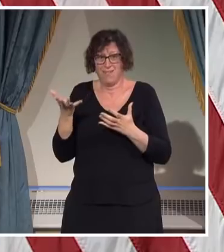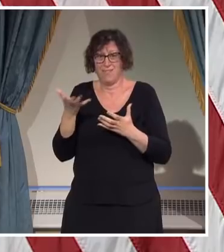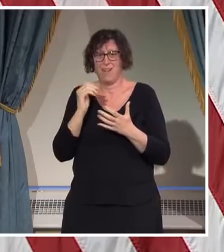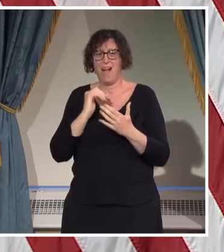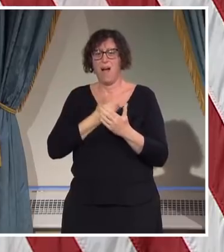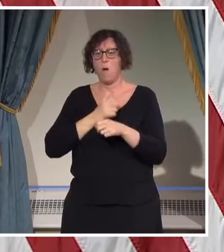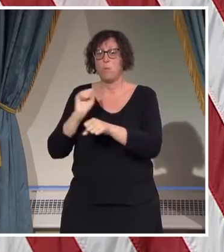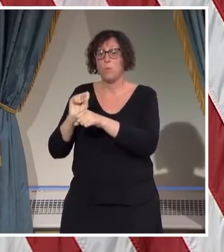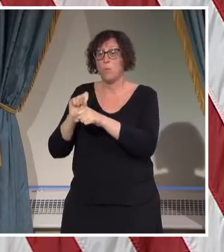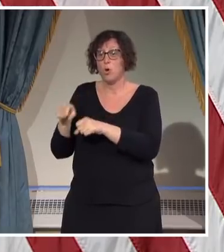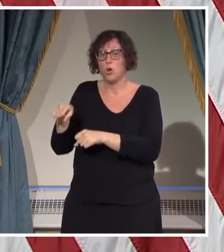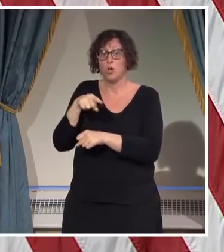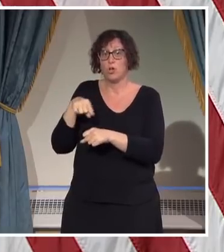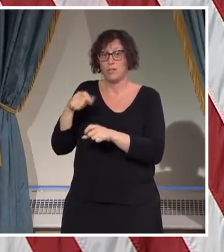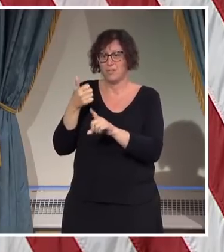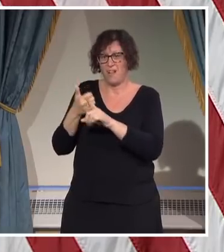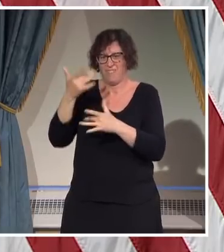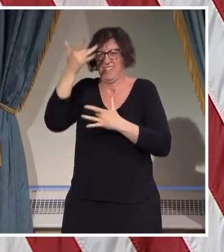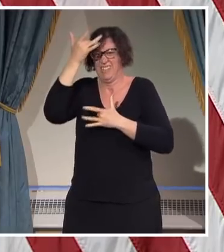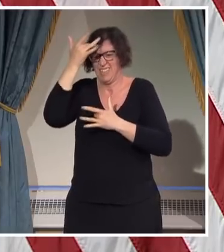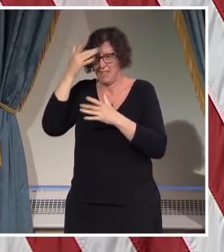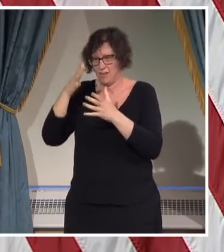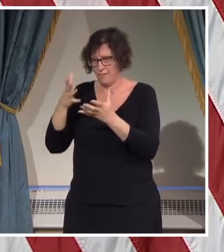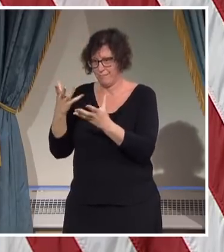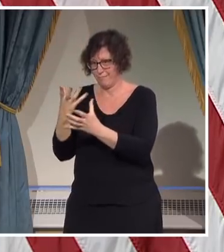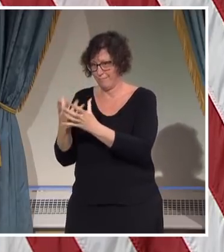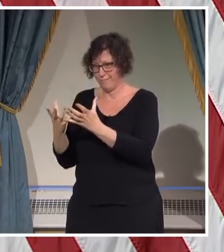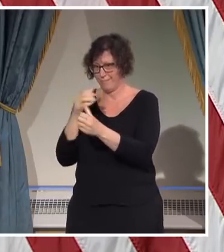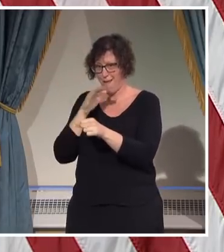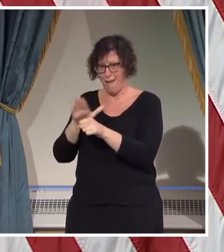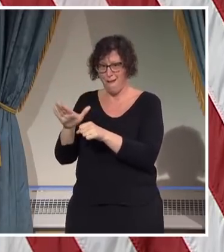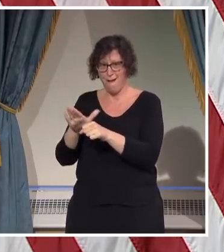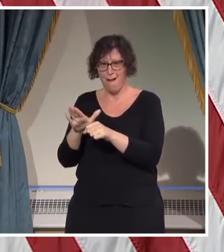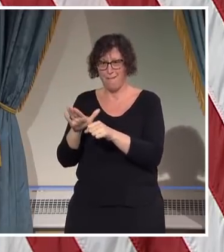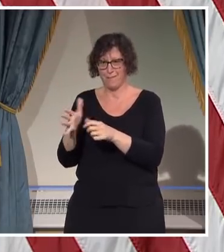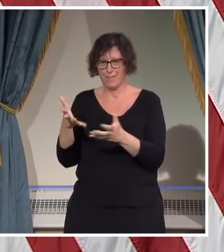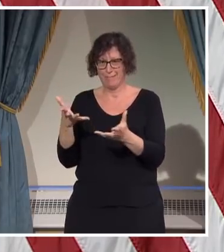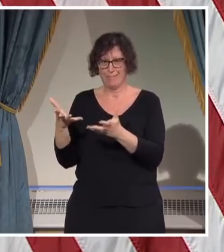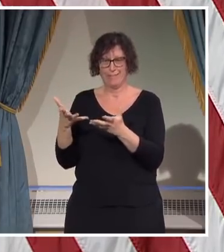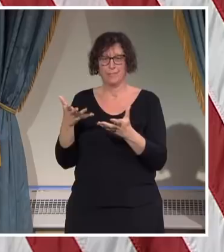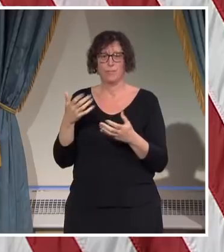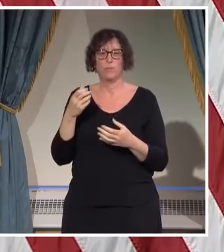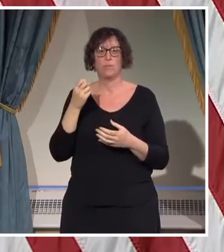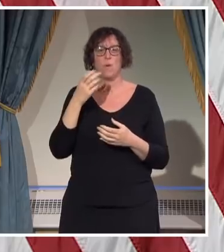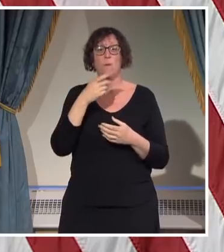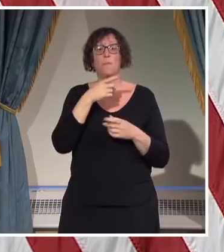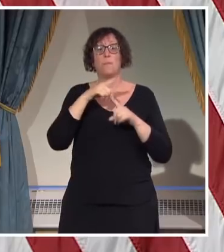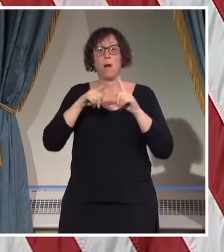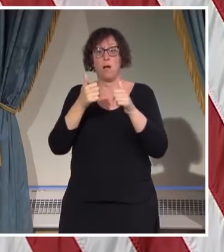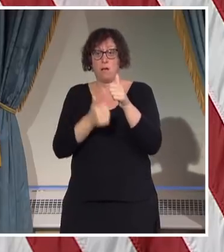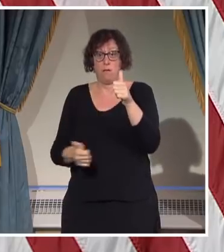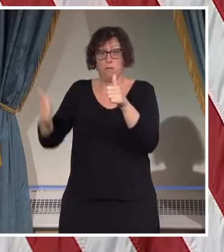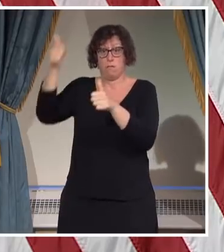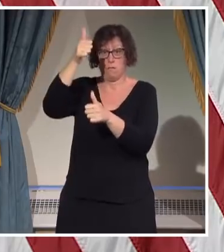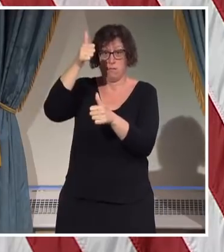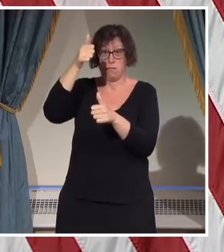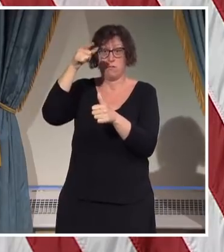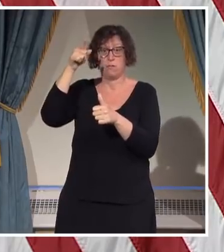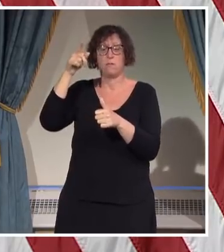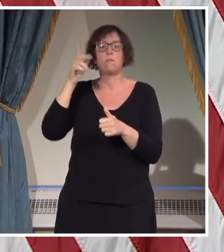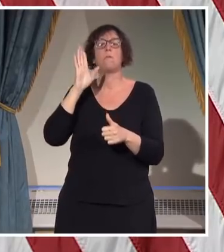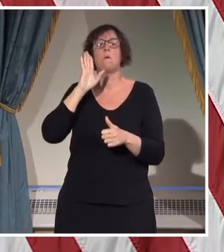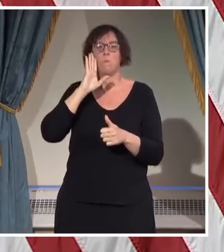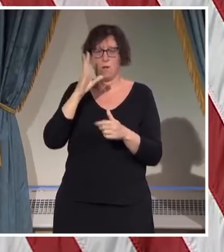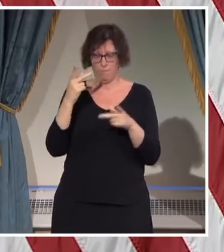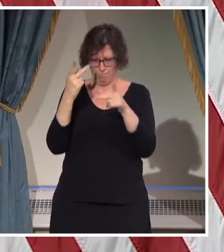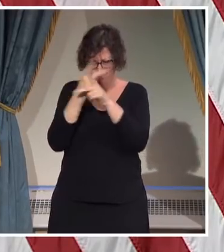do to make sure he has what he needs, we'll do. Like the police department, the fire department has a very deep bench, and they're really good at